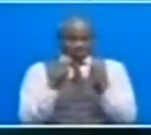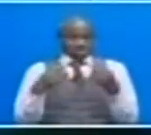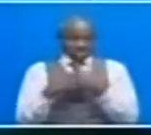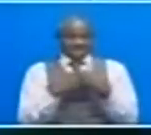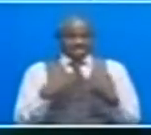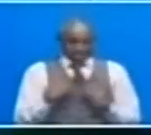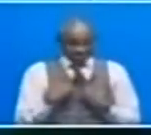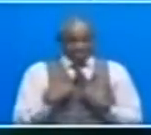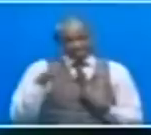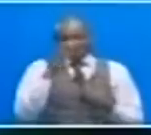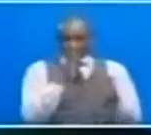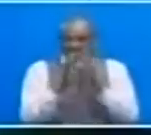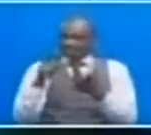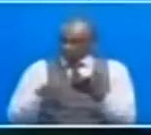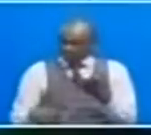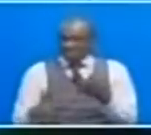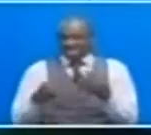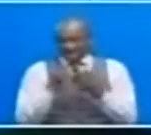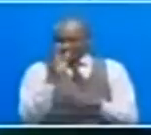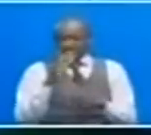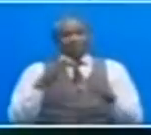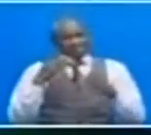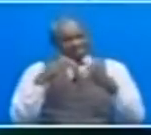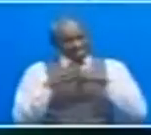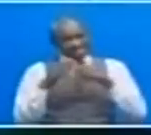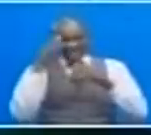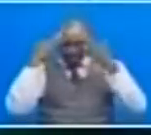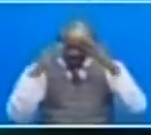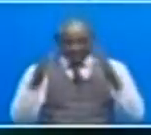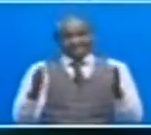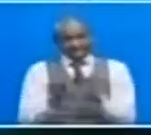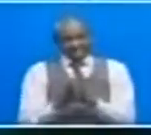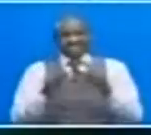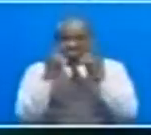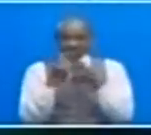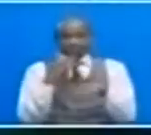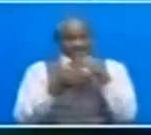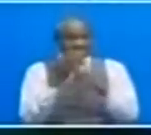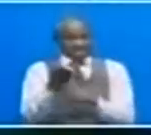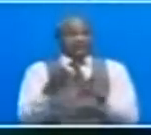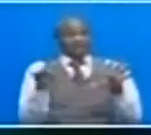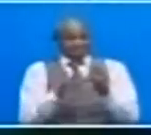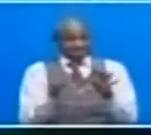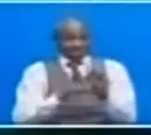the weekend, with organizers hoping that the games will create awareness, cohesion, and team building. Members